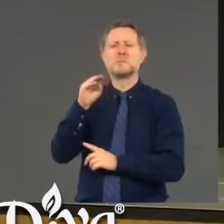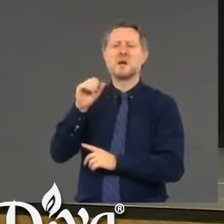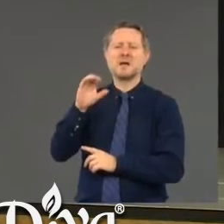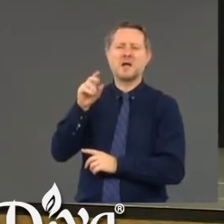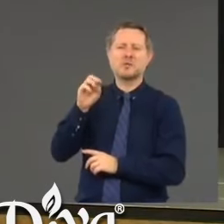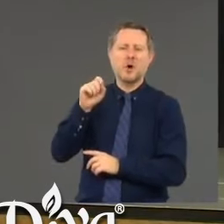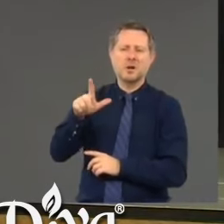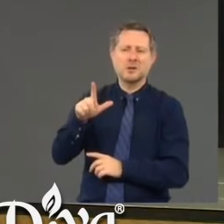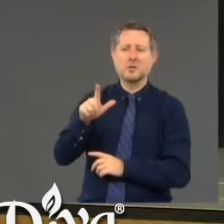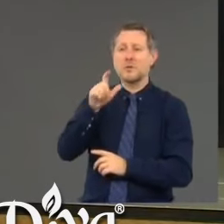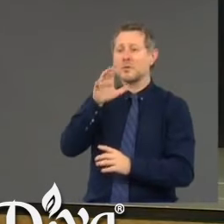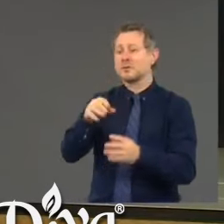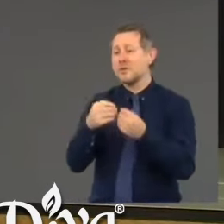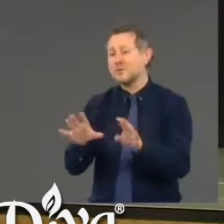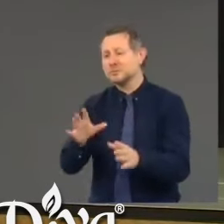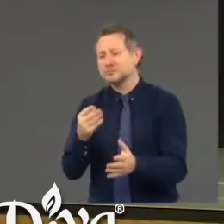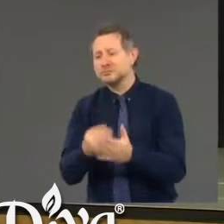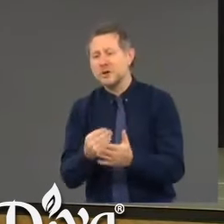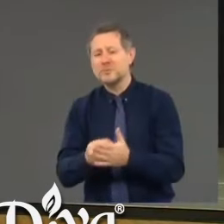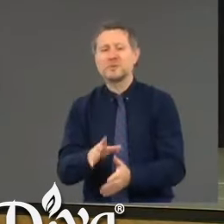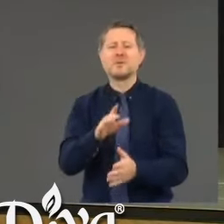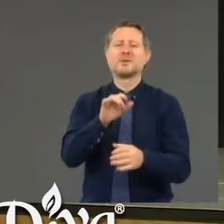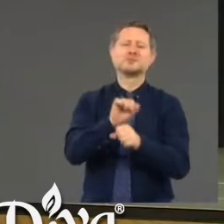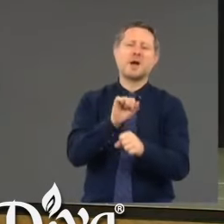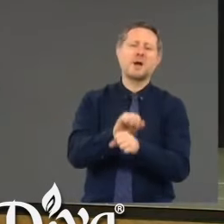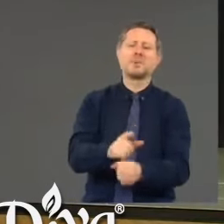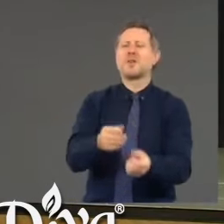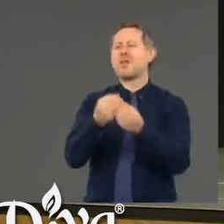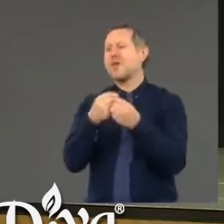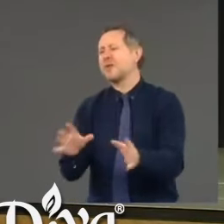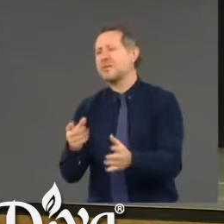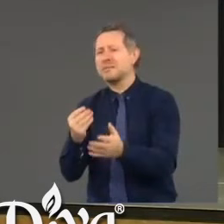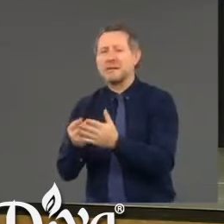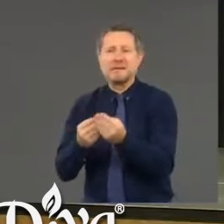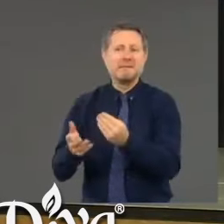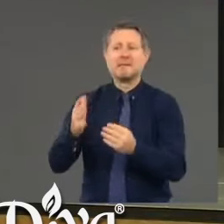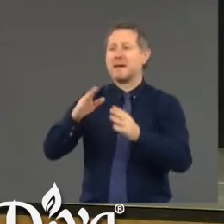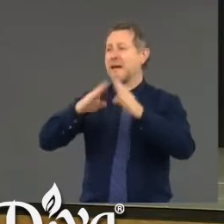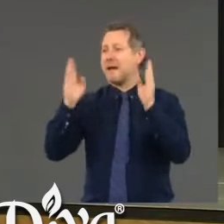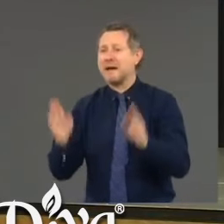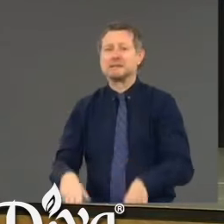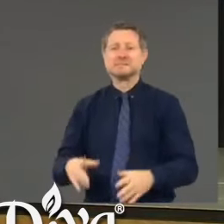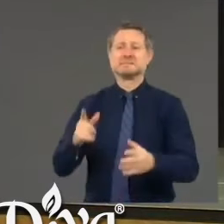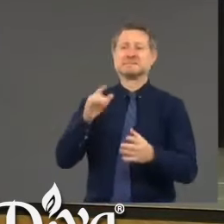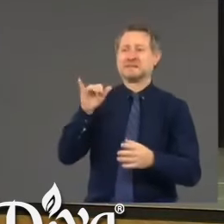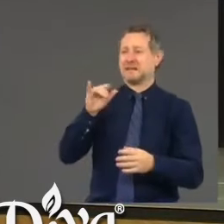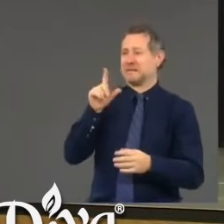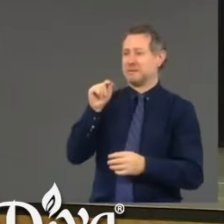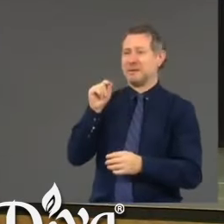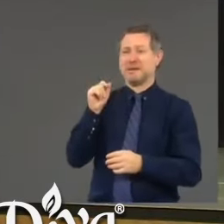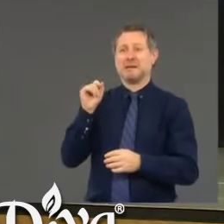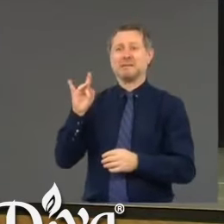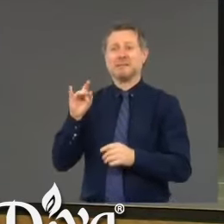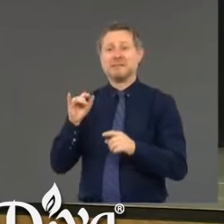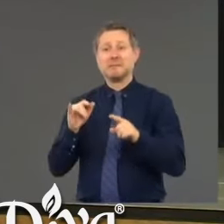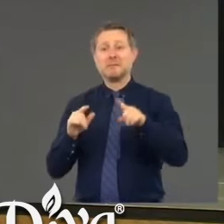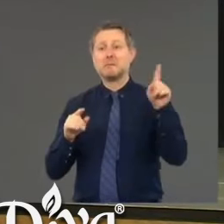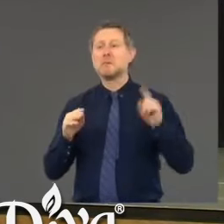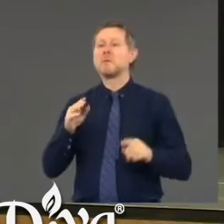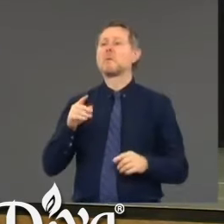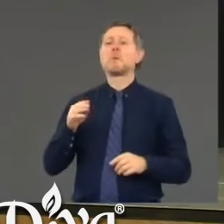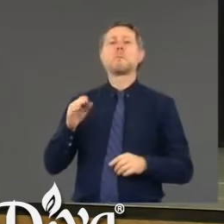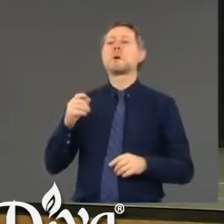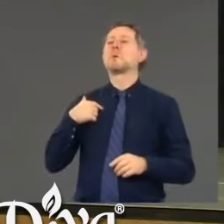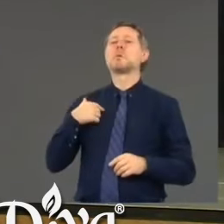his priority was making Obama one-term president. He made that whole thing political. So may I ask, since you've been so